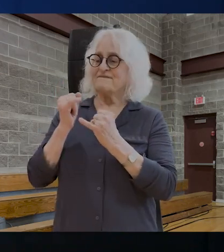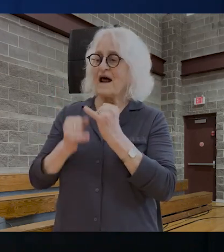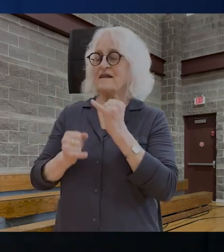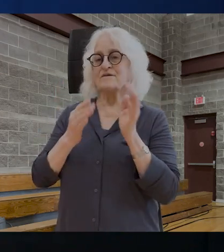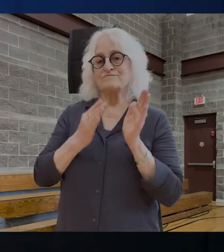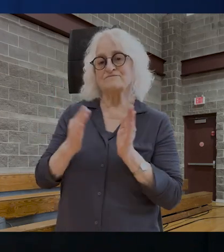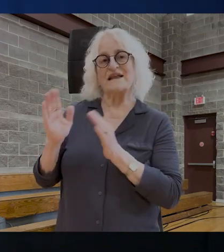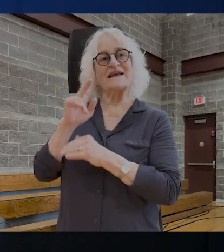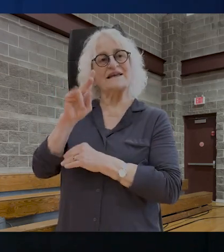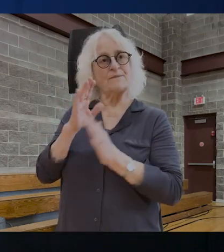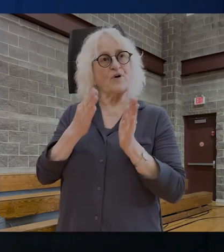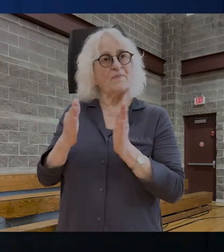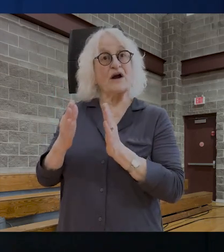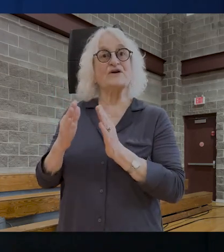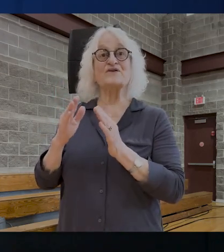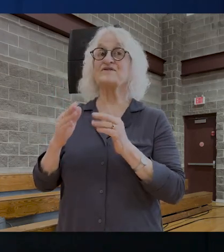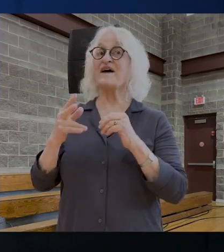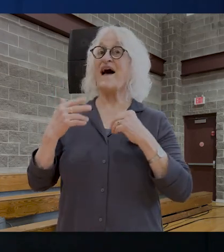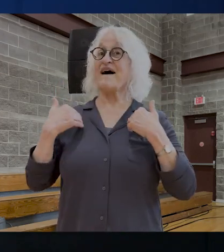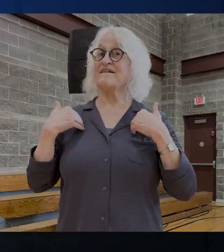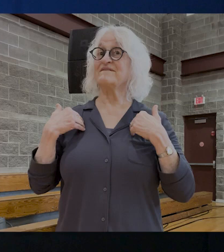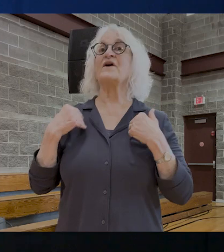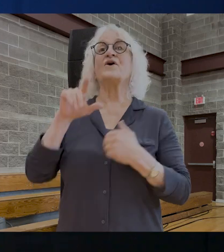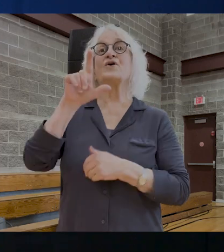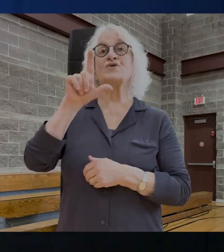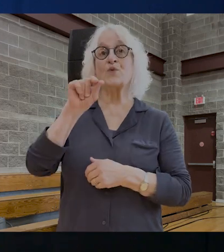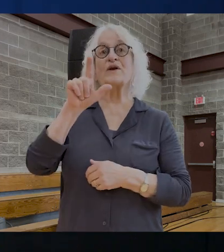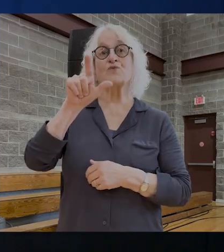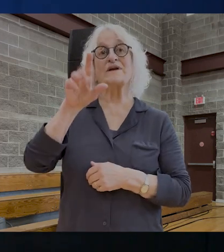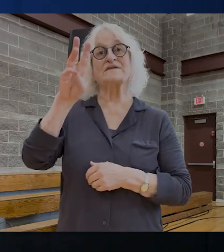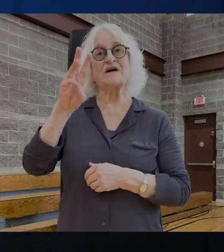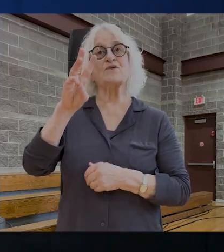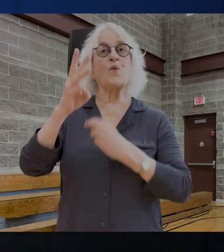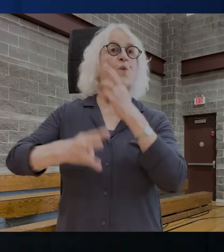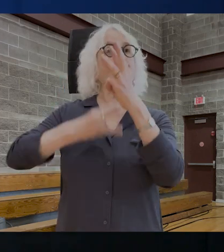as Kansas City prepares to host the 2026 World Cup,